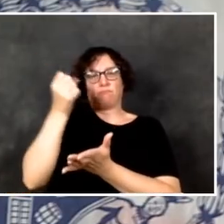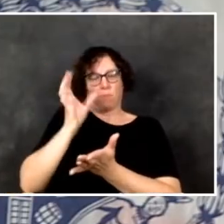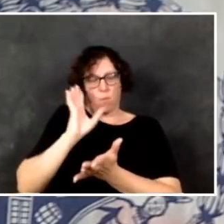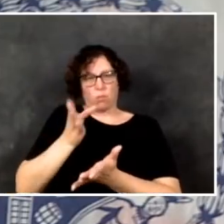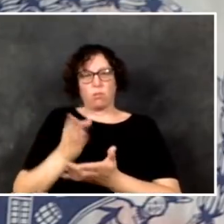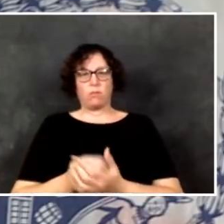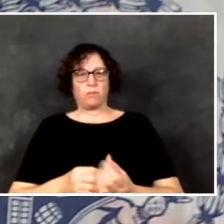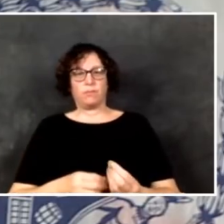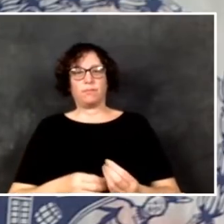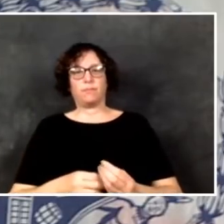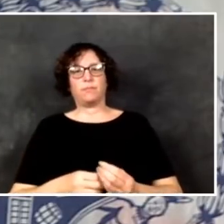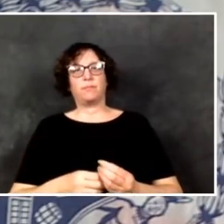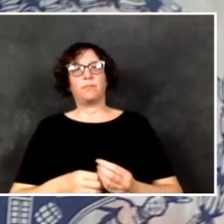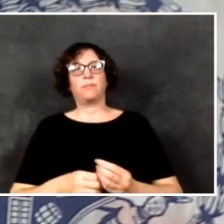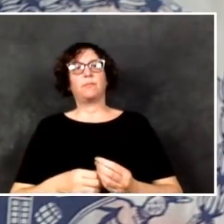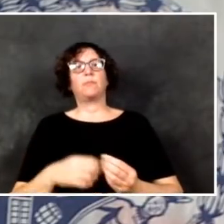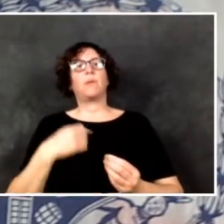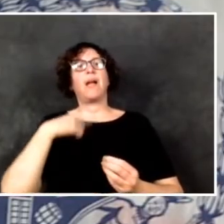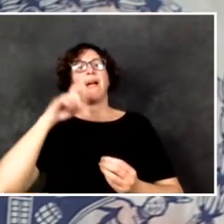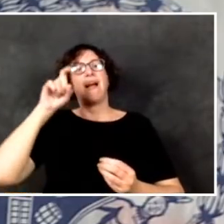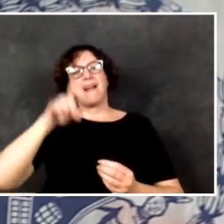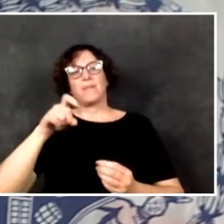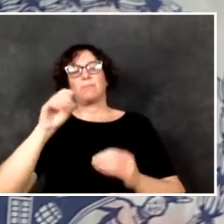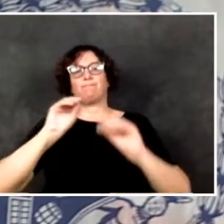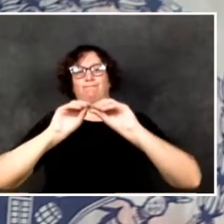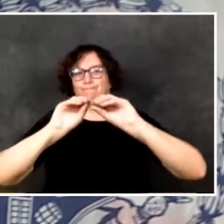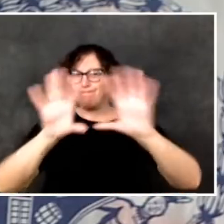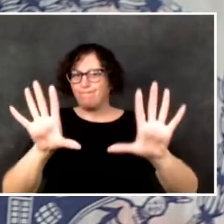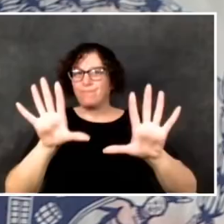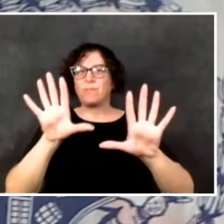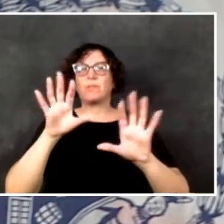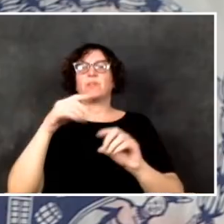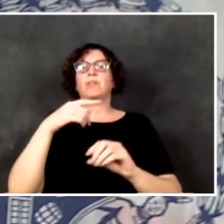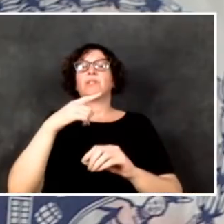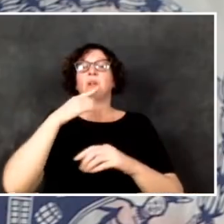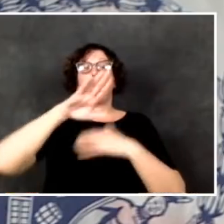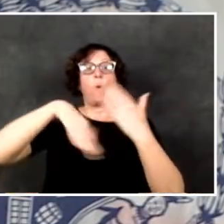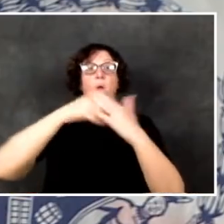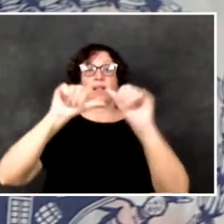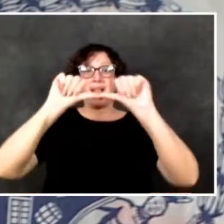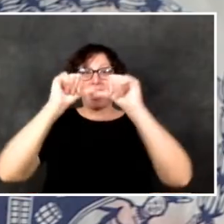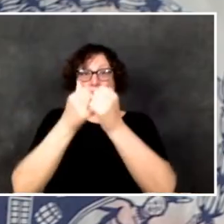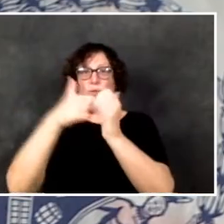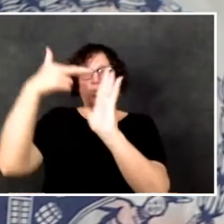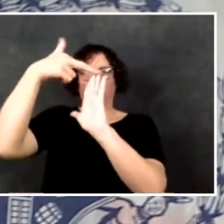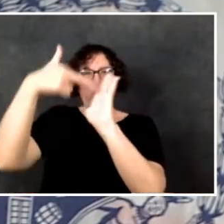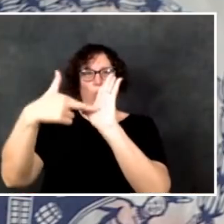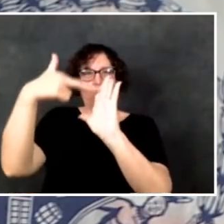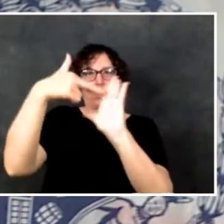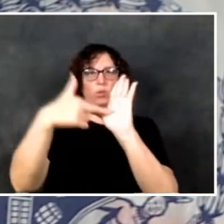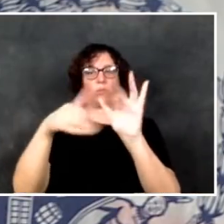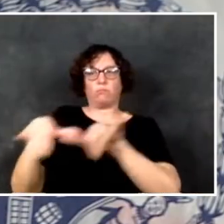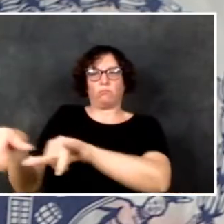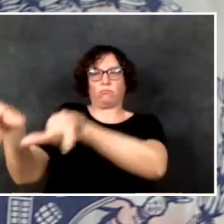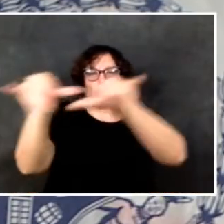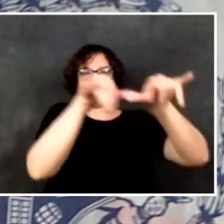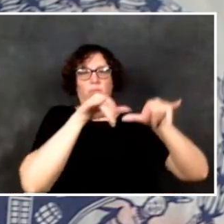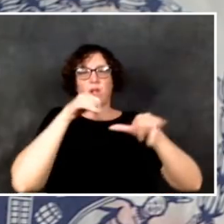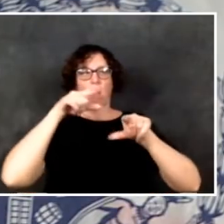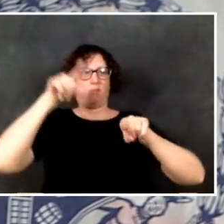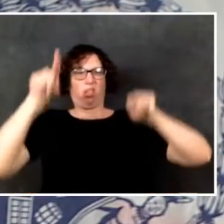every agency a single standard, and I think you're raising a good point. We have to quickly make sure all agencies are working off a single